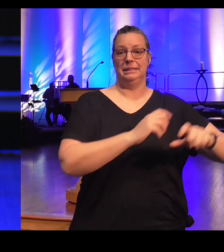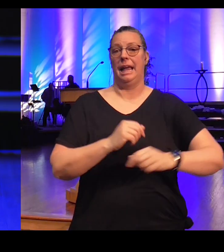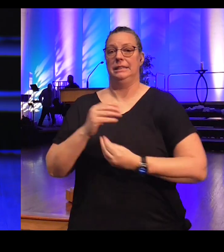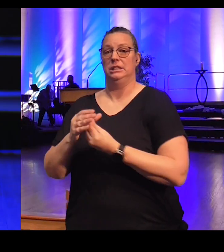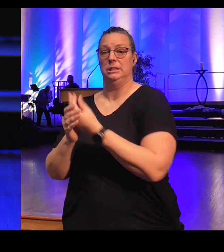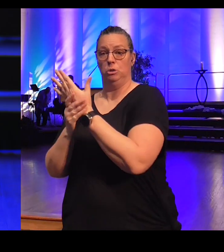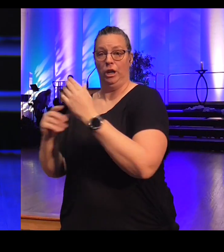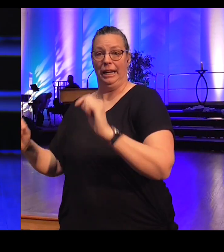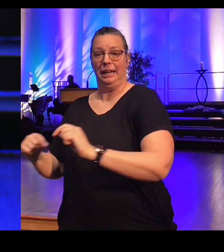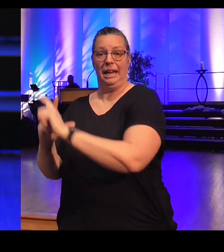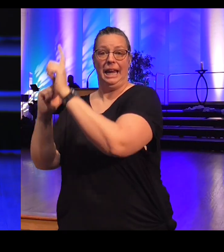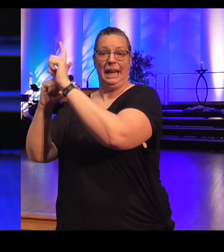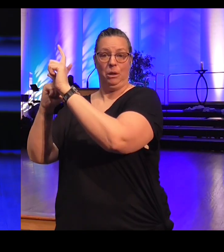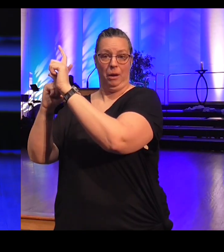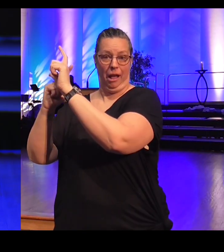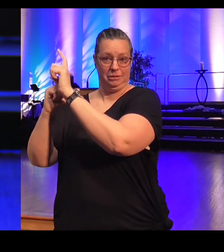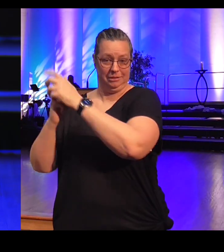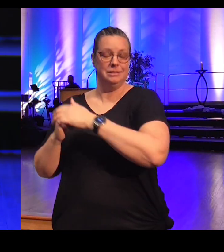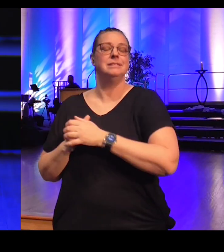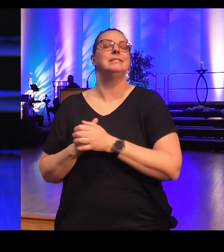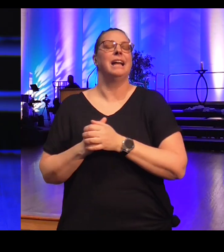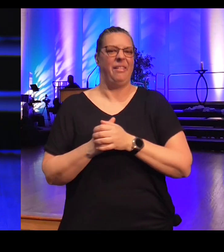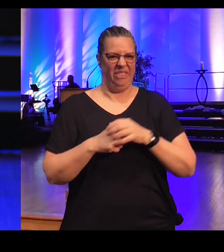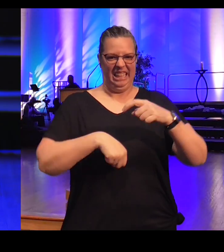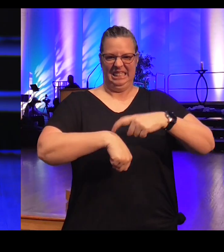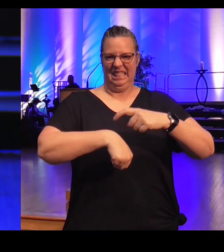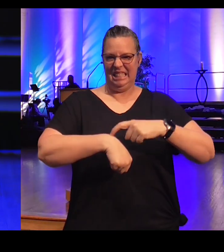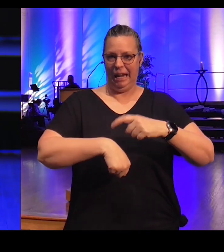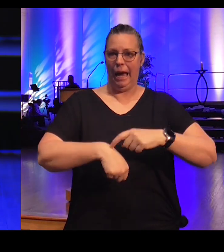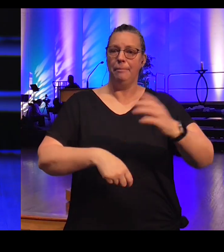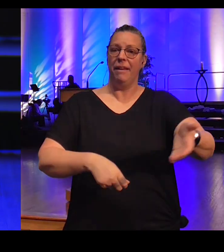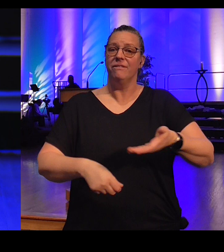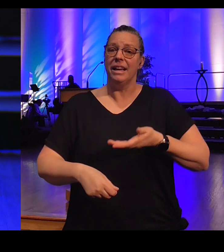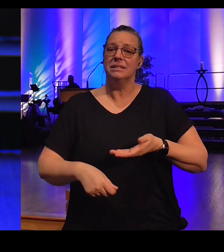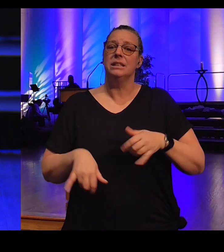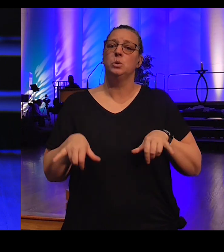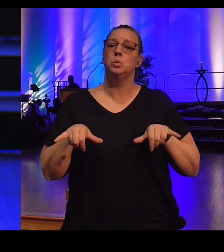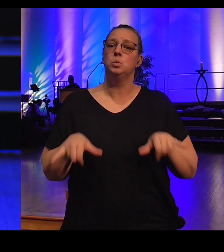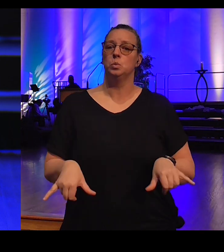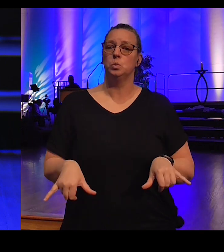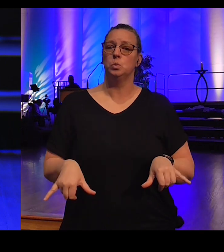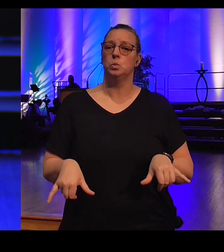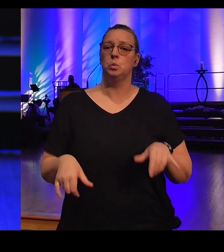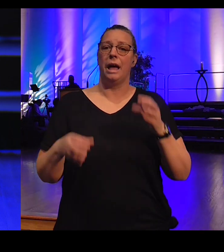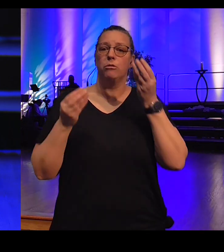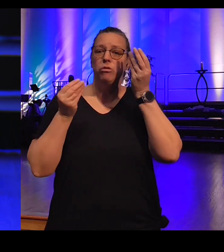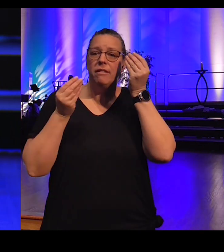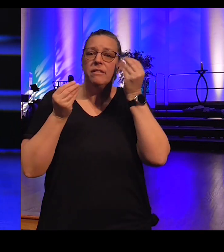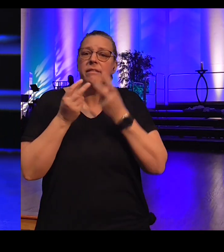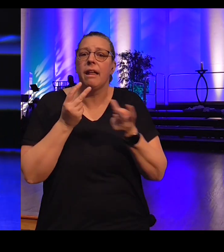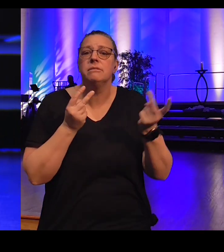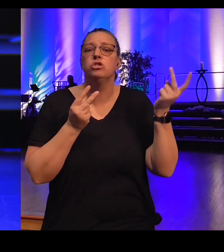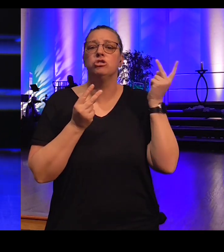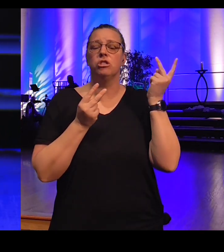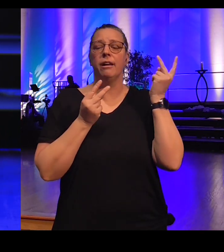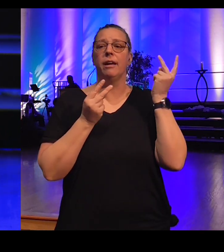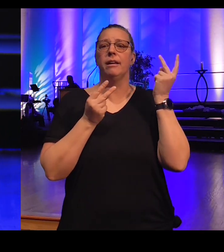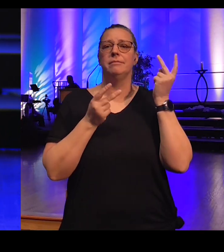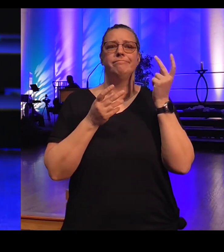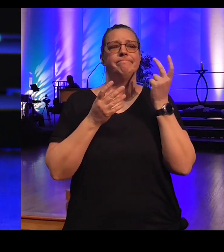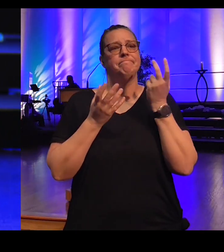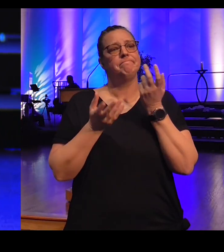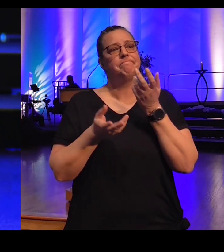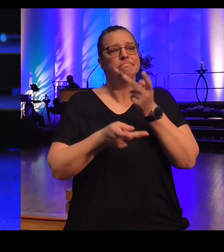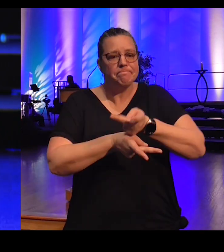it's the season that invites us into the stillness, into reflection, to gently tend what